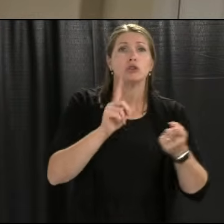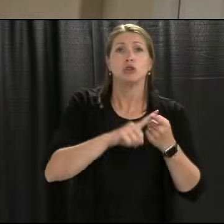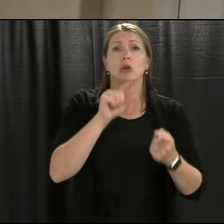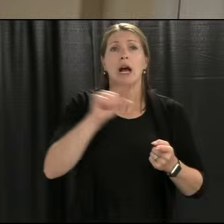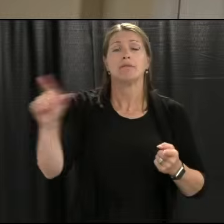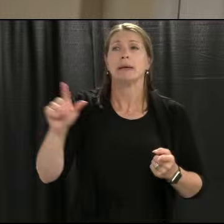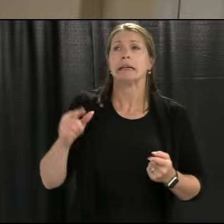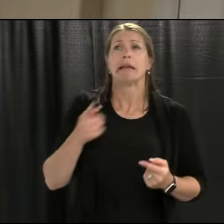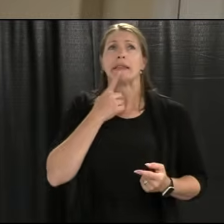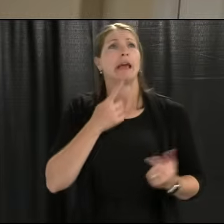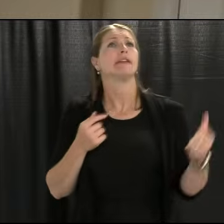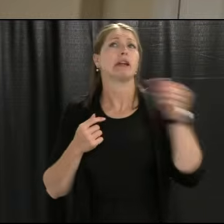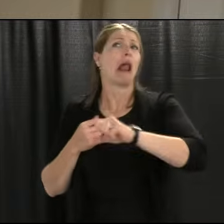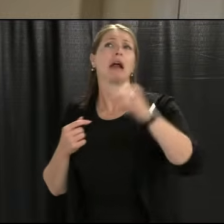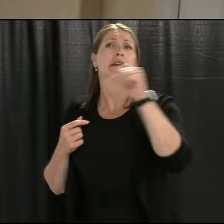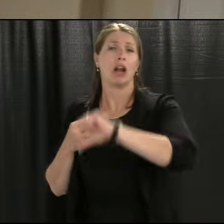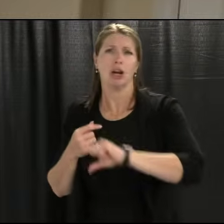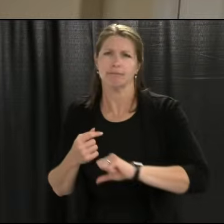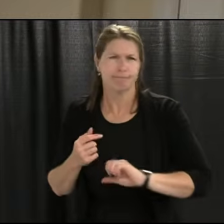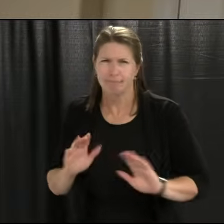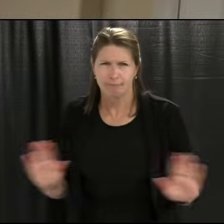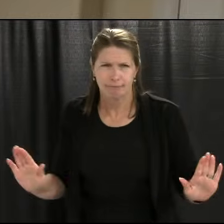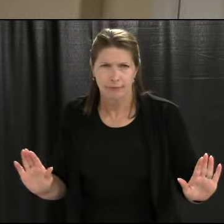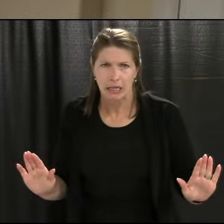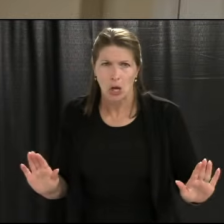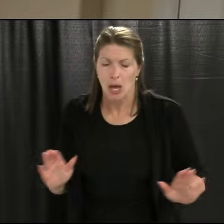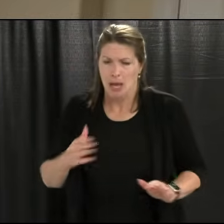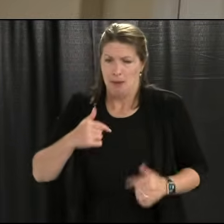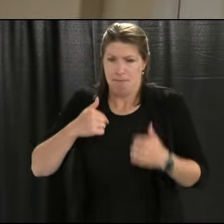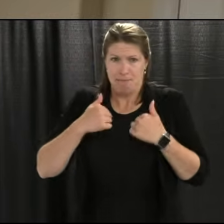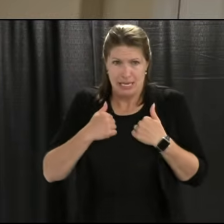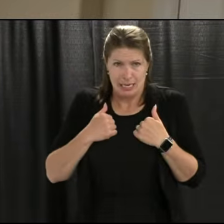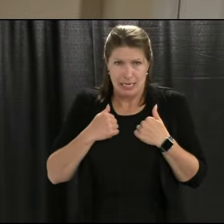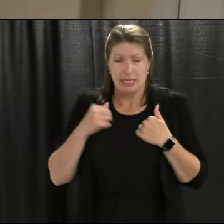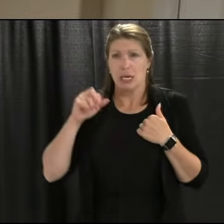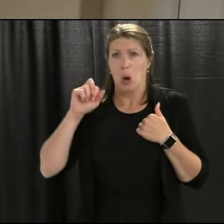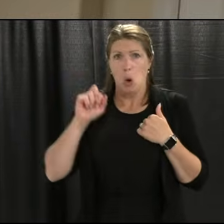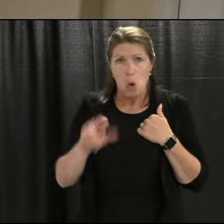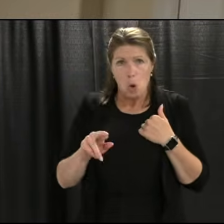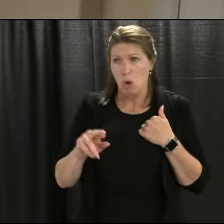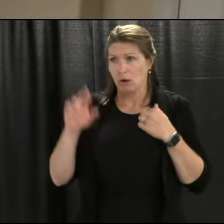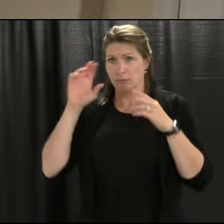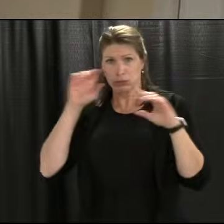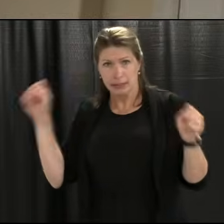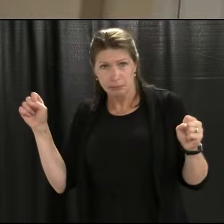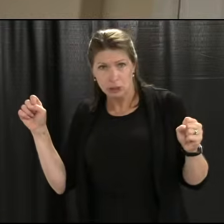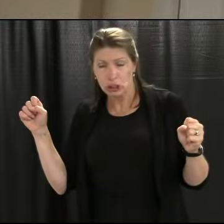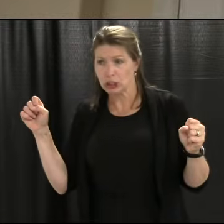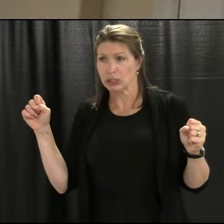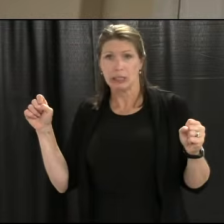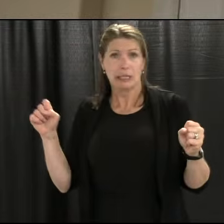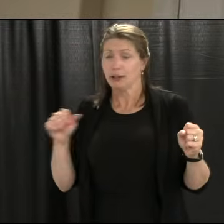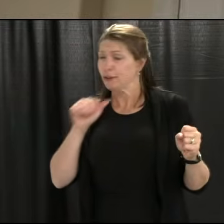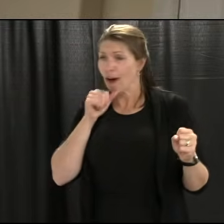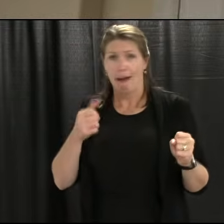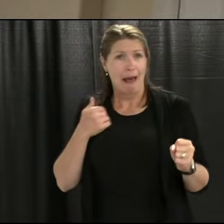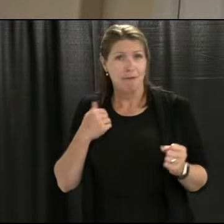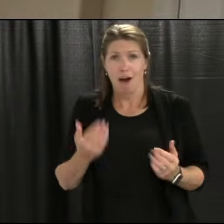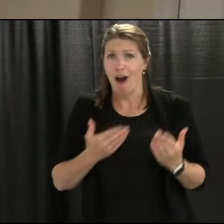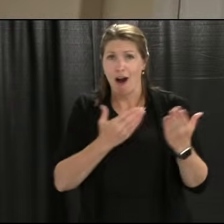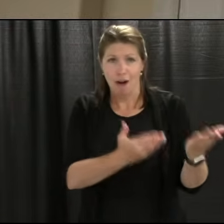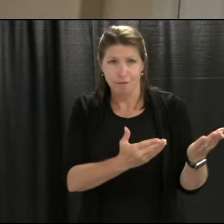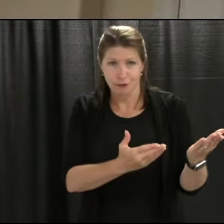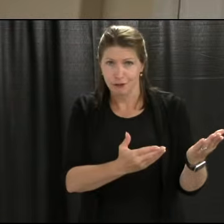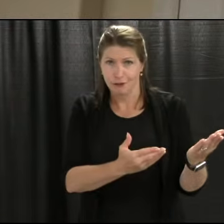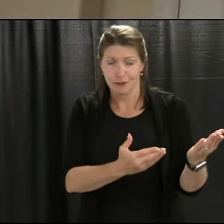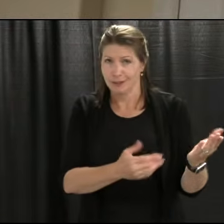to me as the Minister of, or my officials. It was not only misinformation, it was wrong. And so